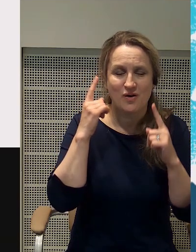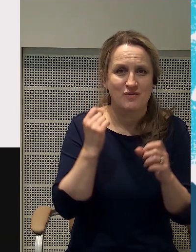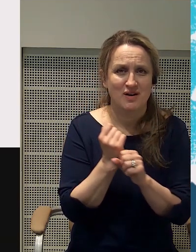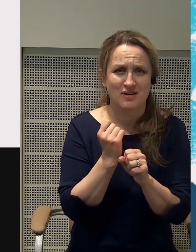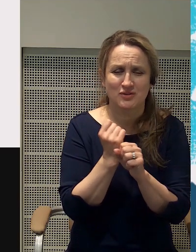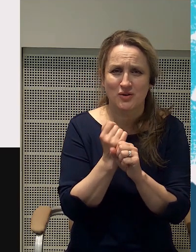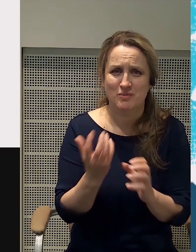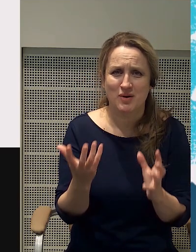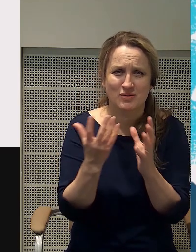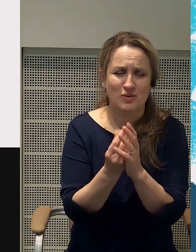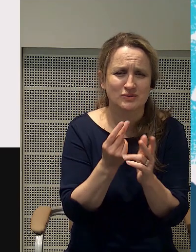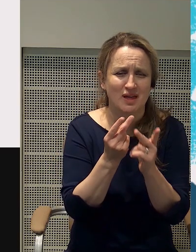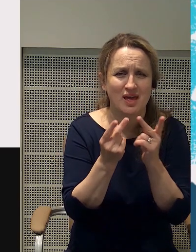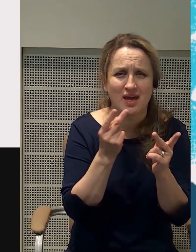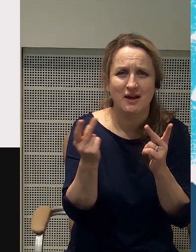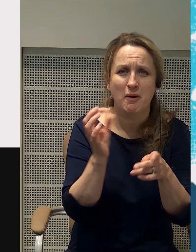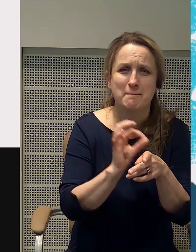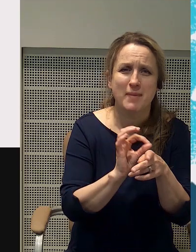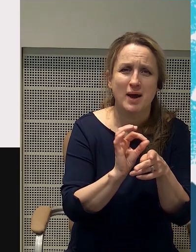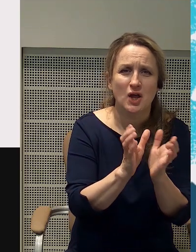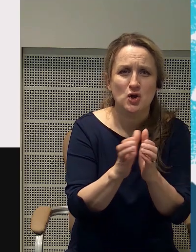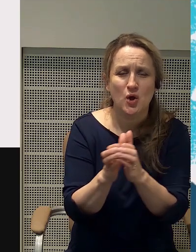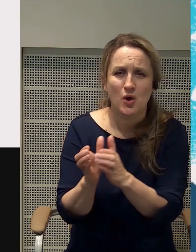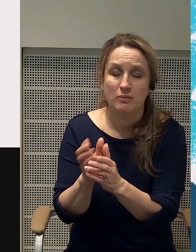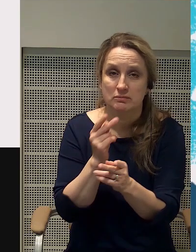of challenges, and they are tremendously motivated.